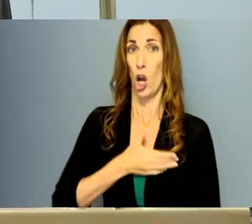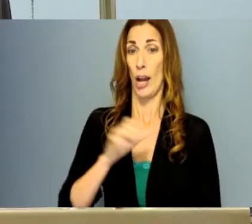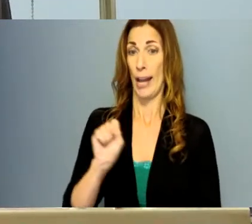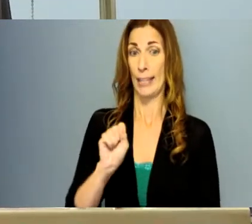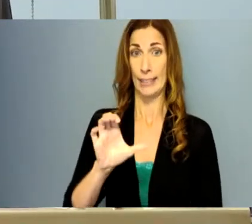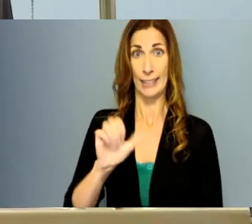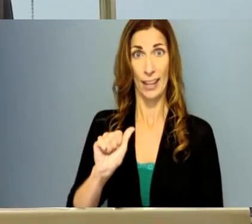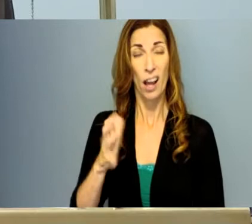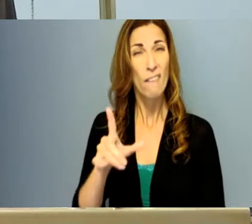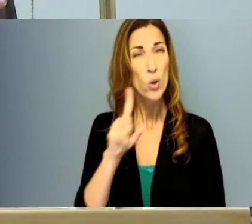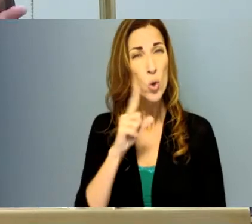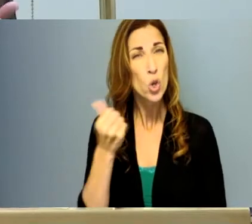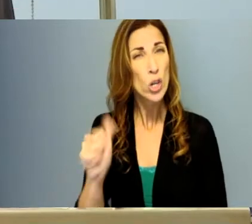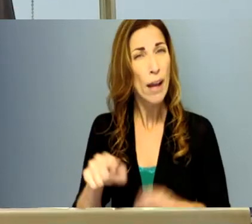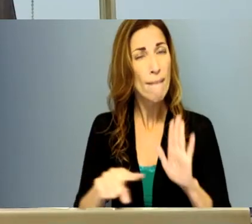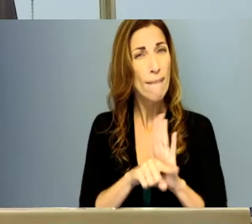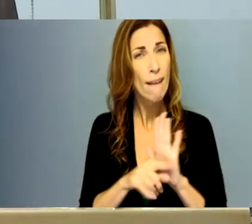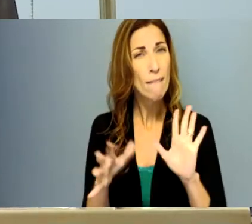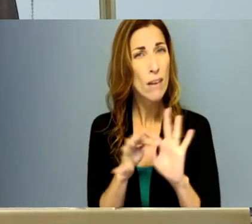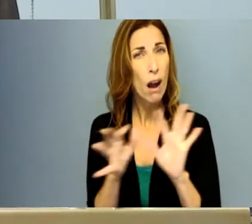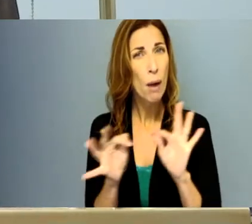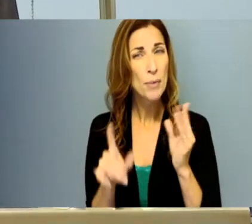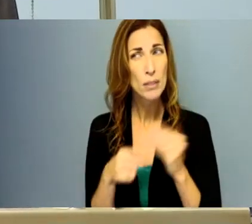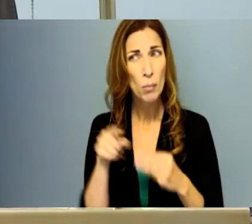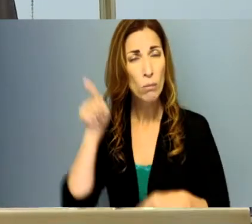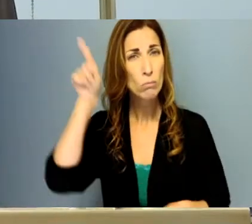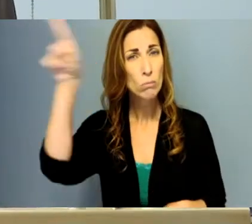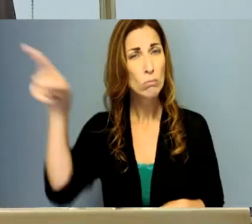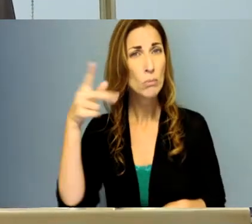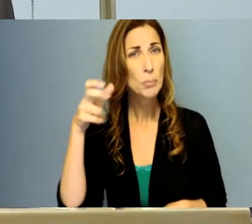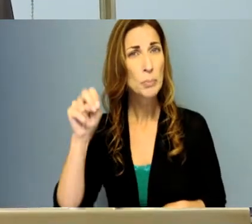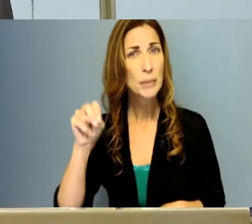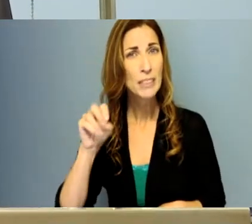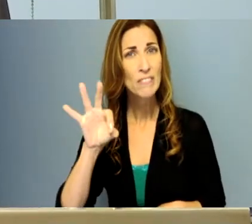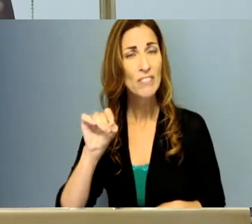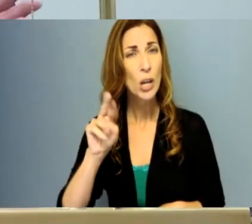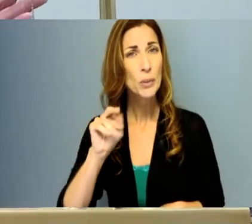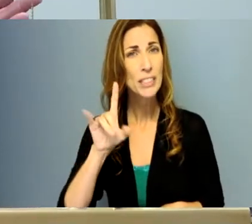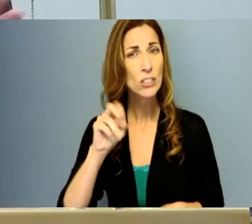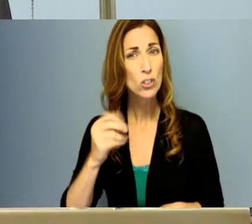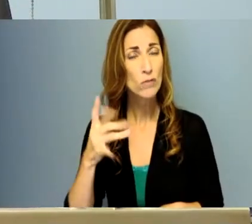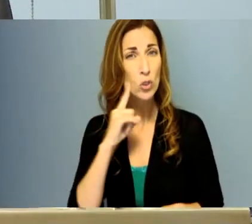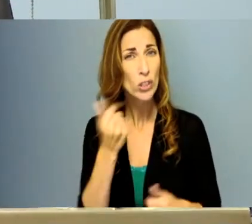you heard any comments and along those lines?